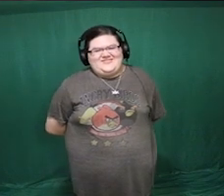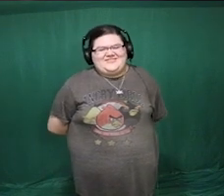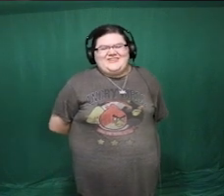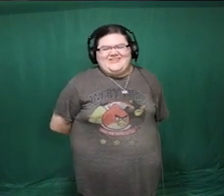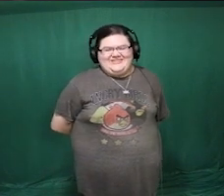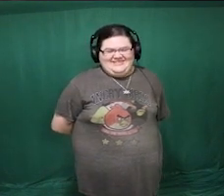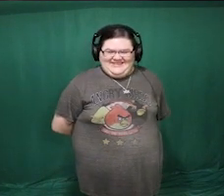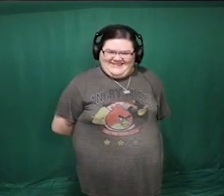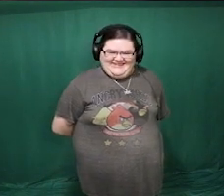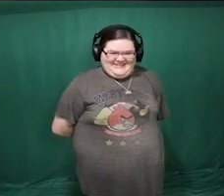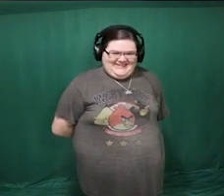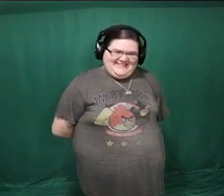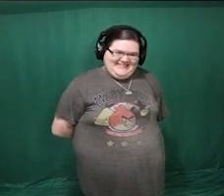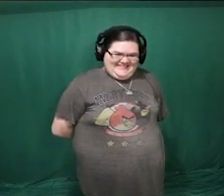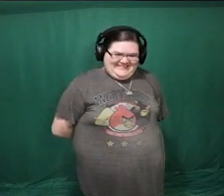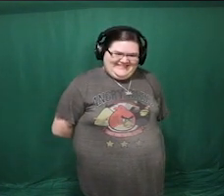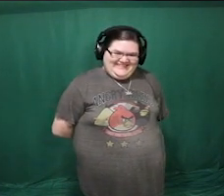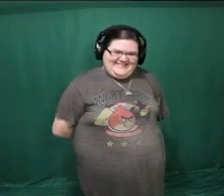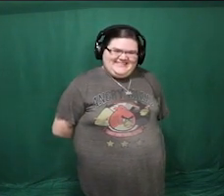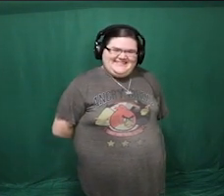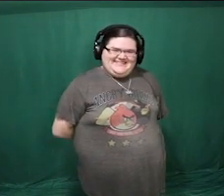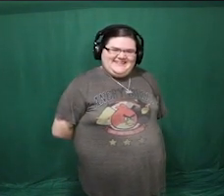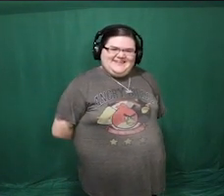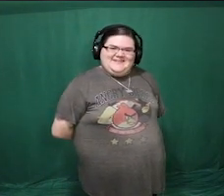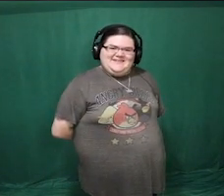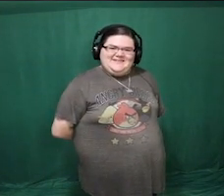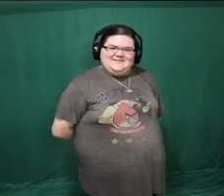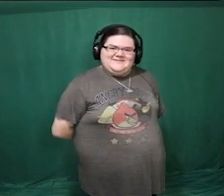frog on your forehead. Frog on your forehead.